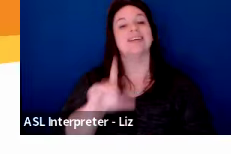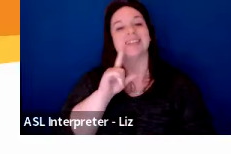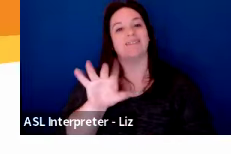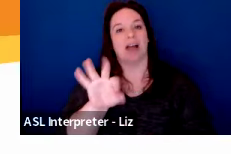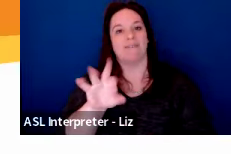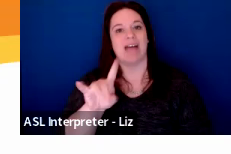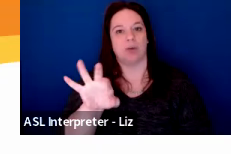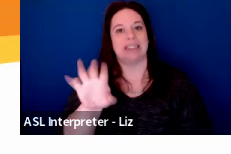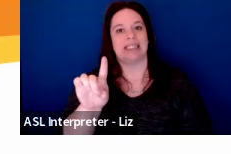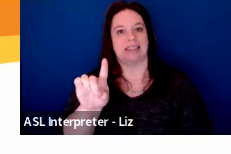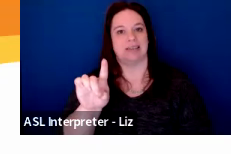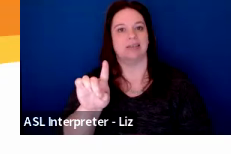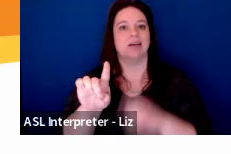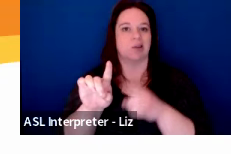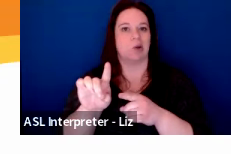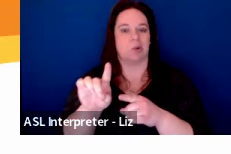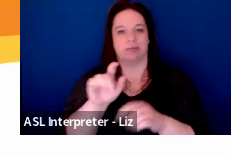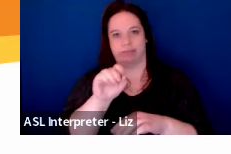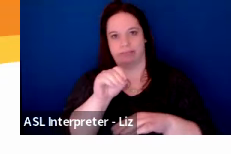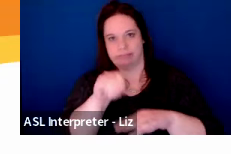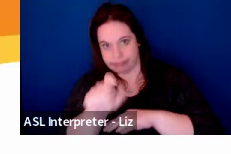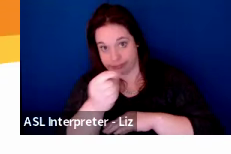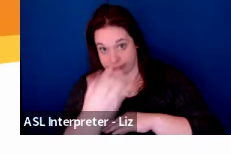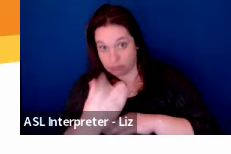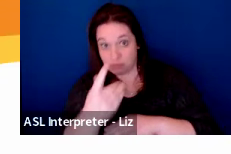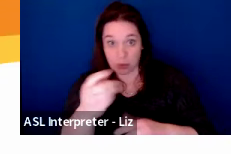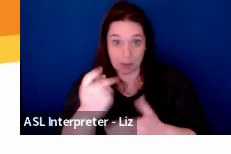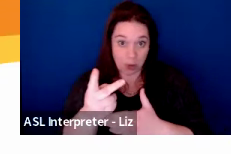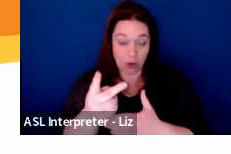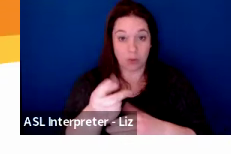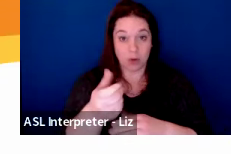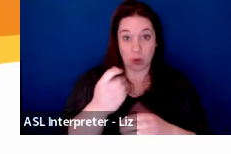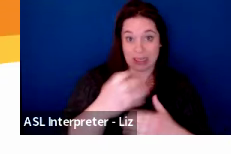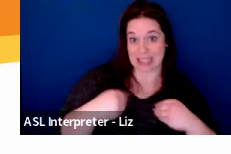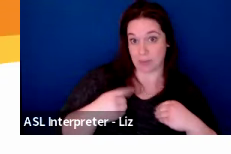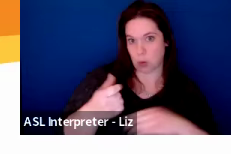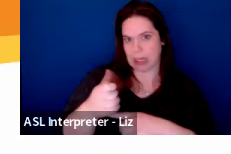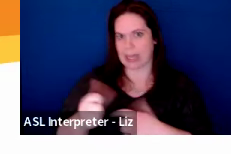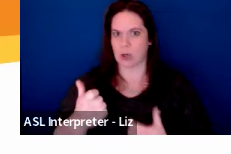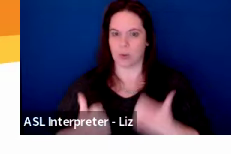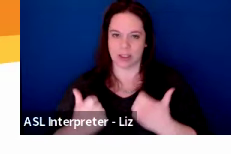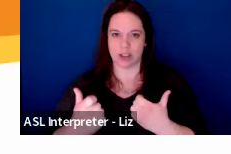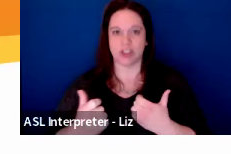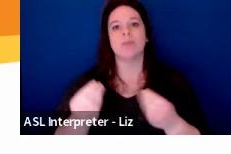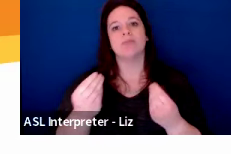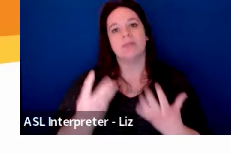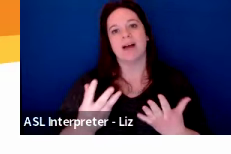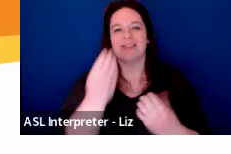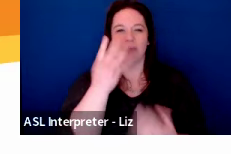accept, where you accept or decline the award, and you provide us the contact information for the grant